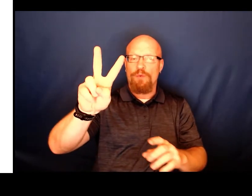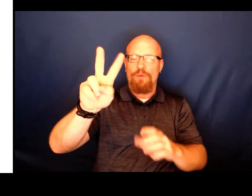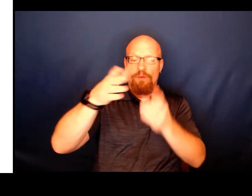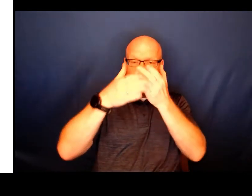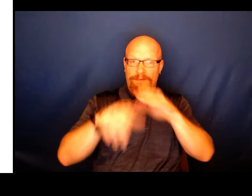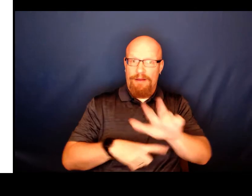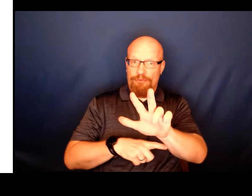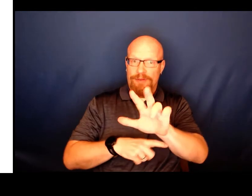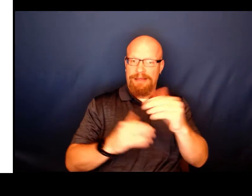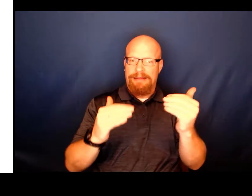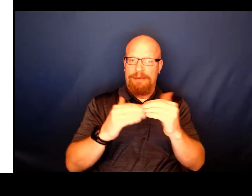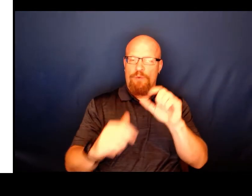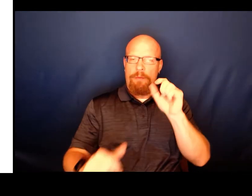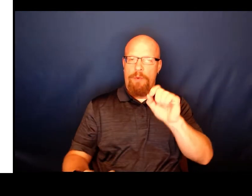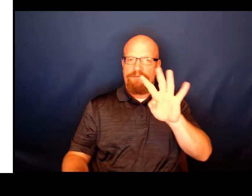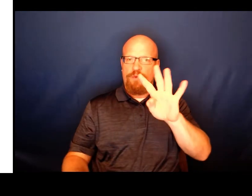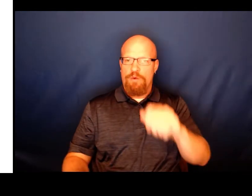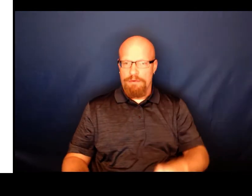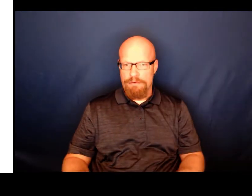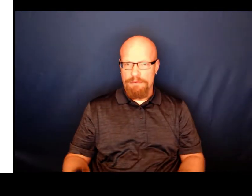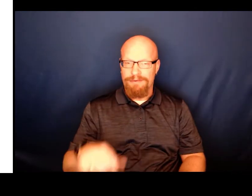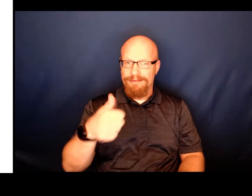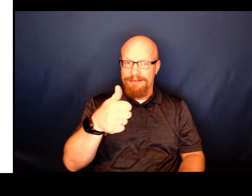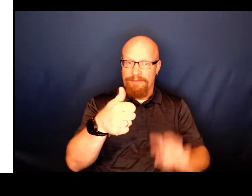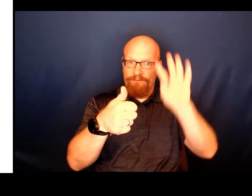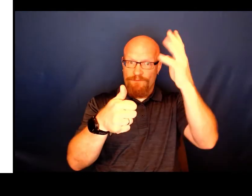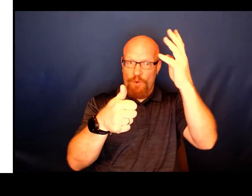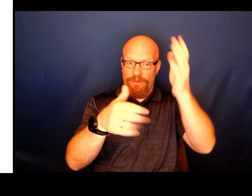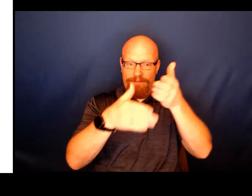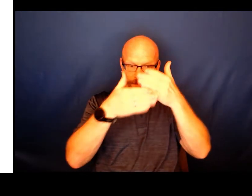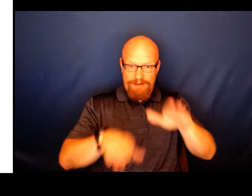1.2 divided by 3 equals 0.4.